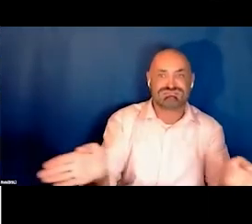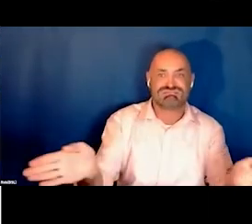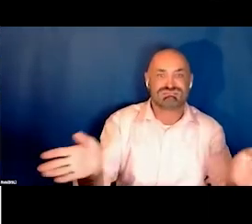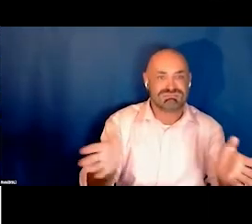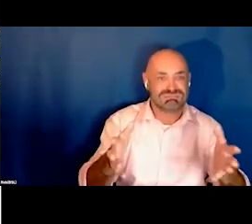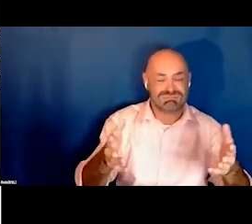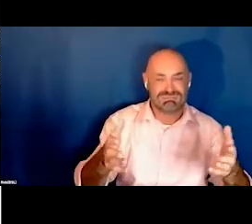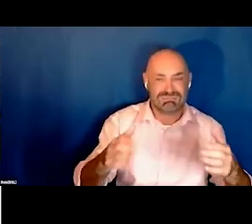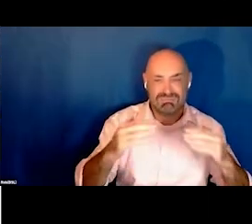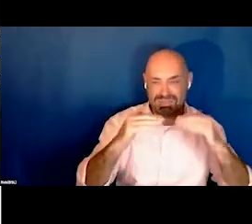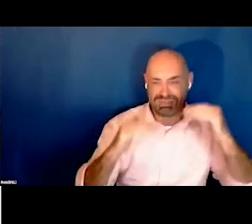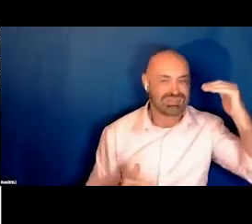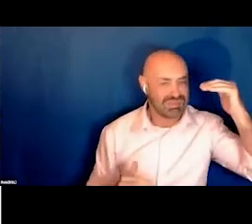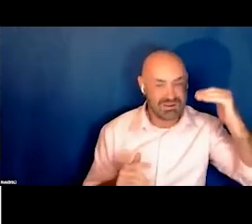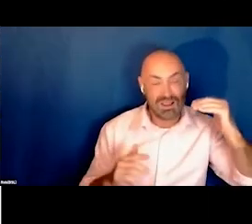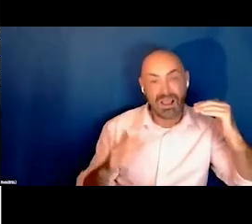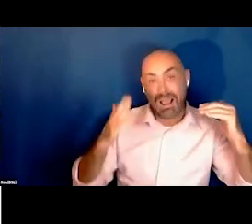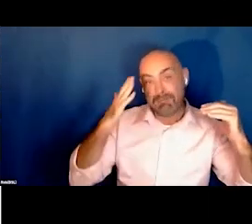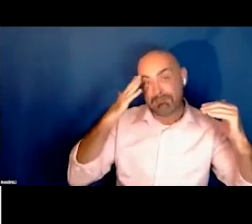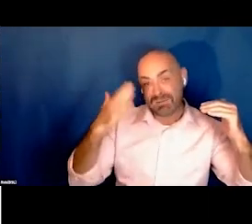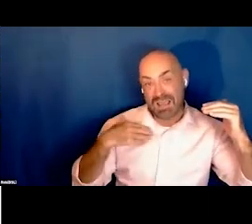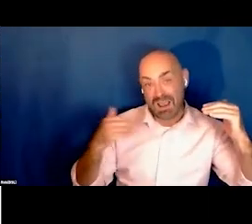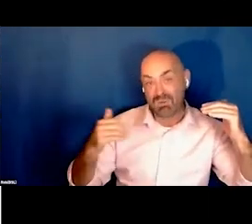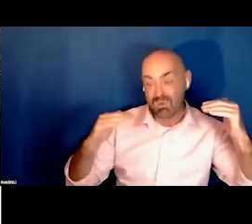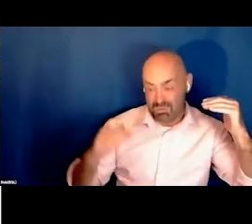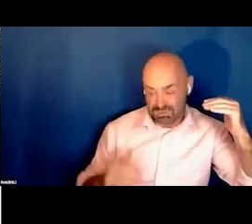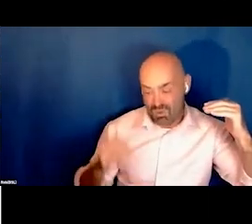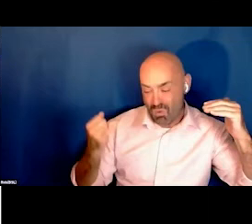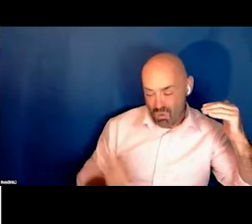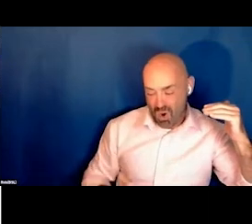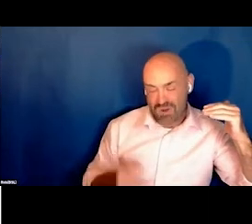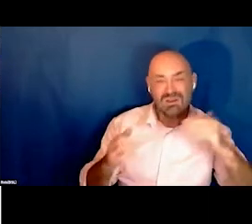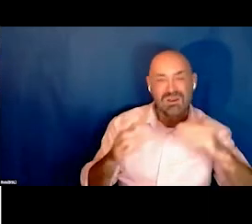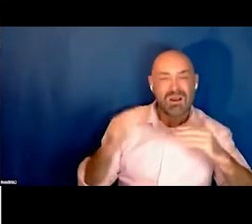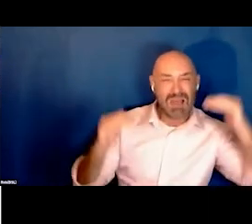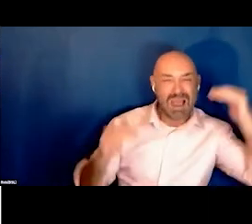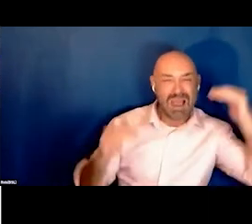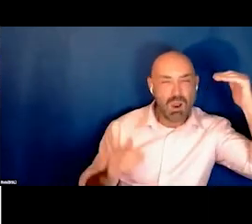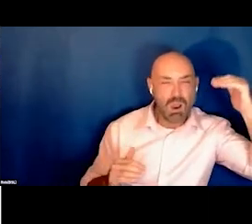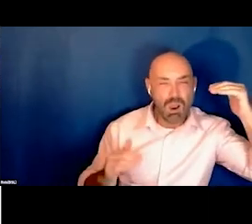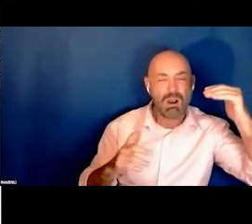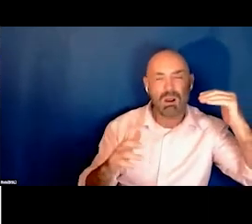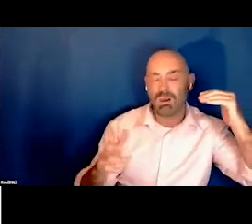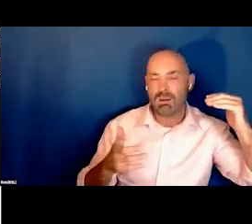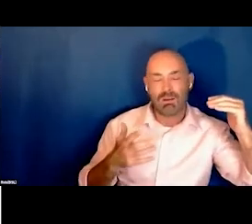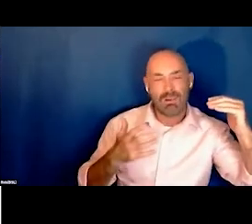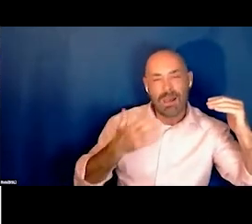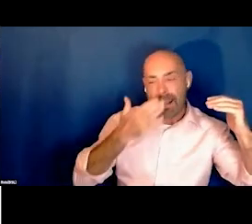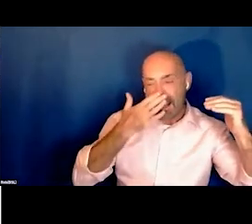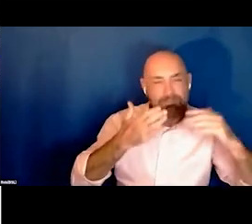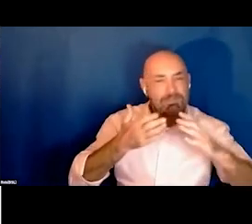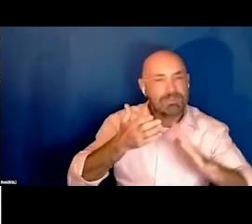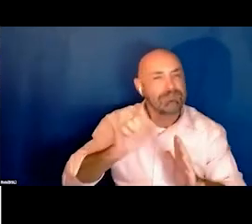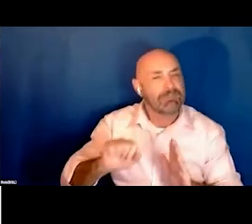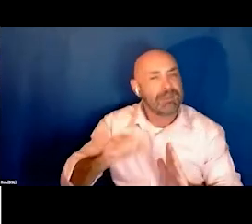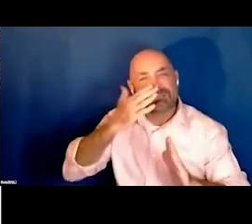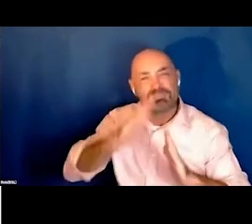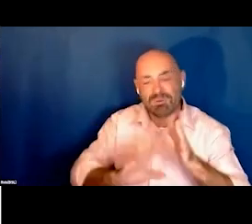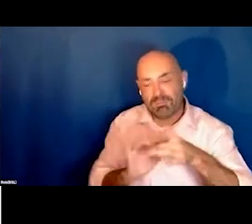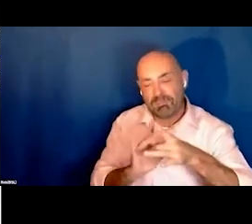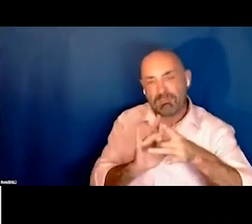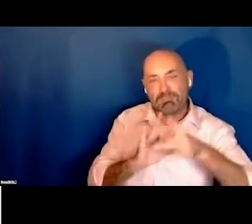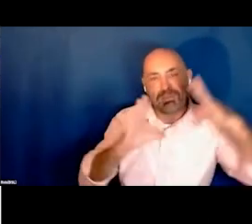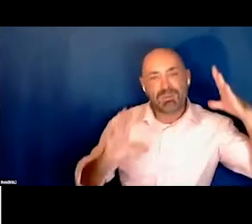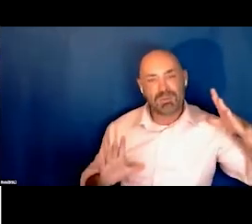is that mental health is worsened by power imbalances, experiences of disconnection from others and from